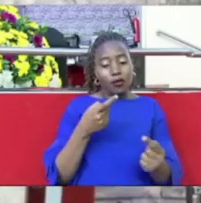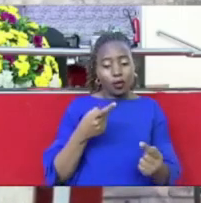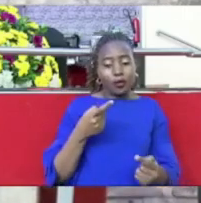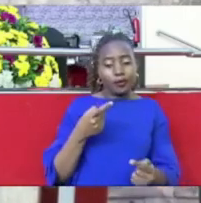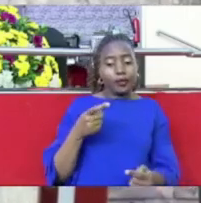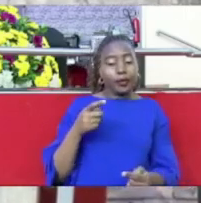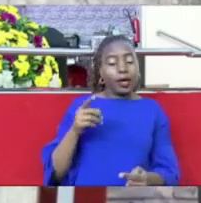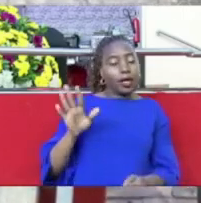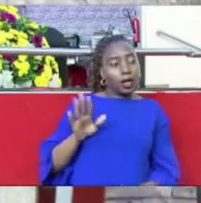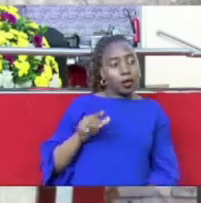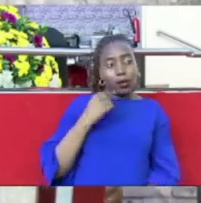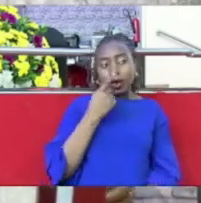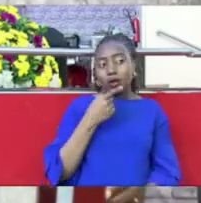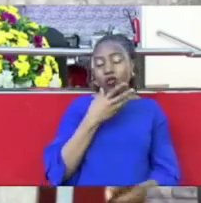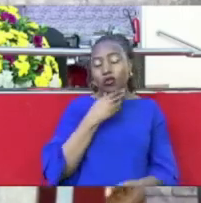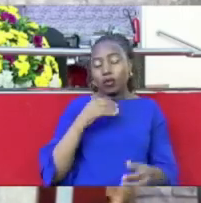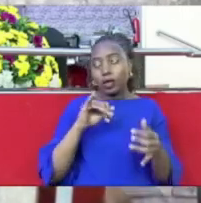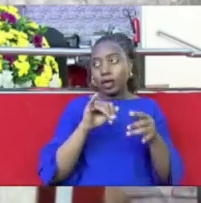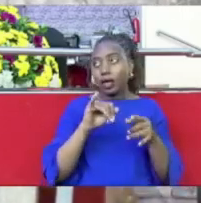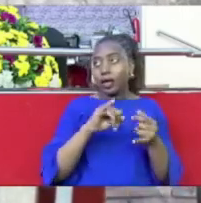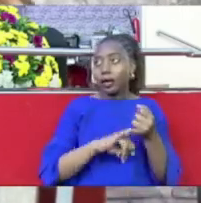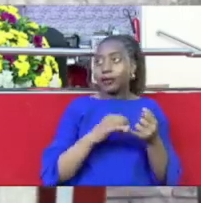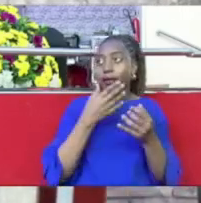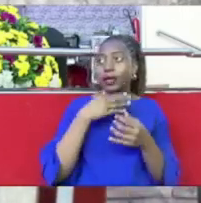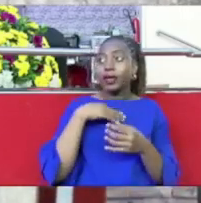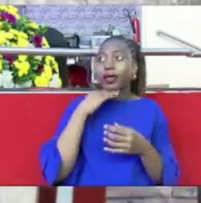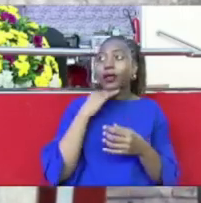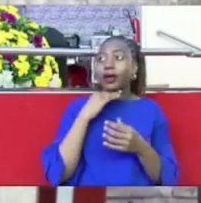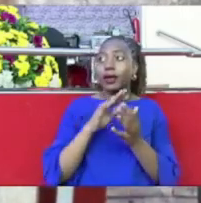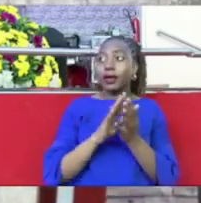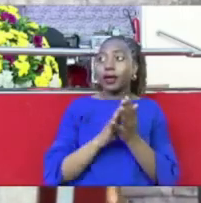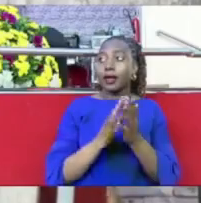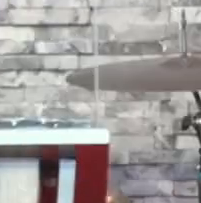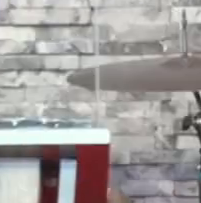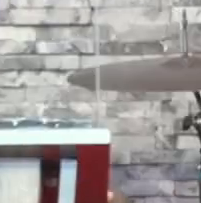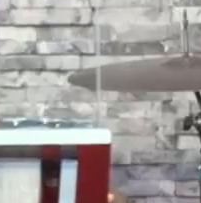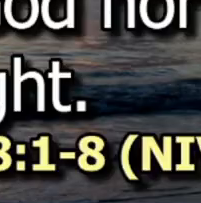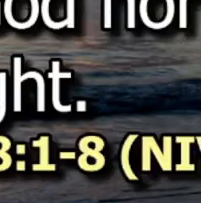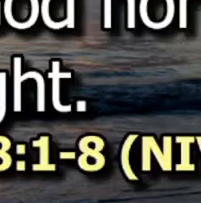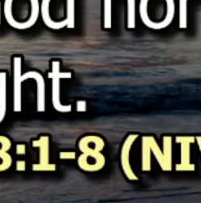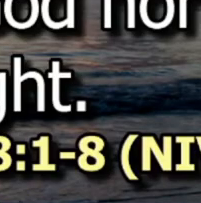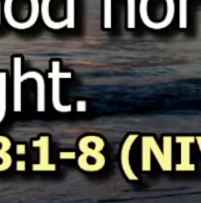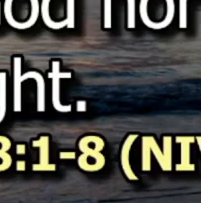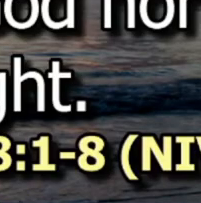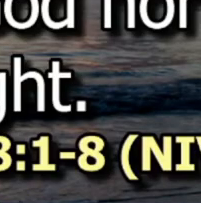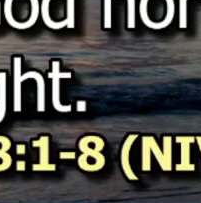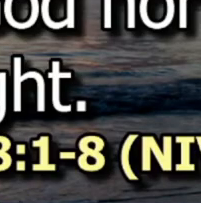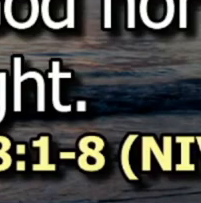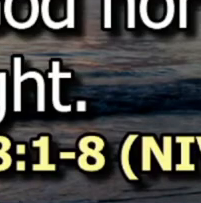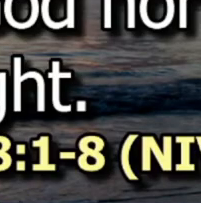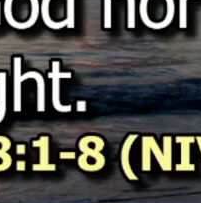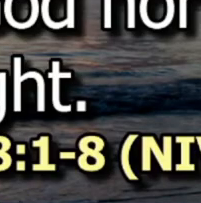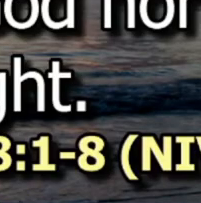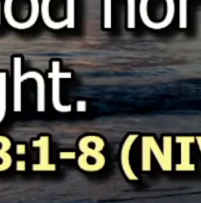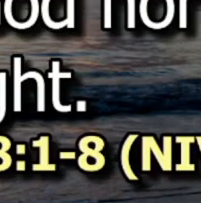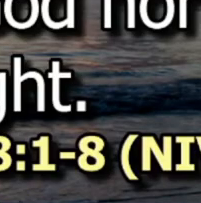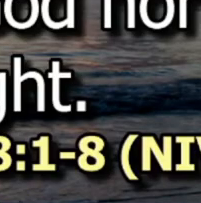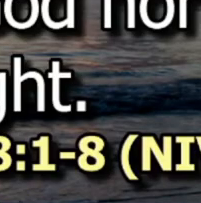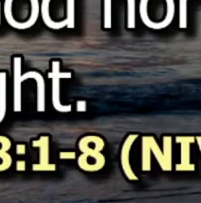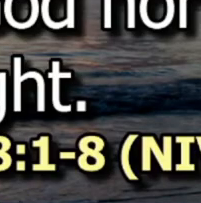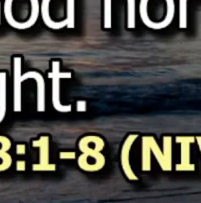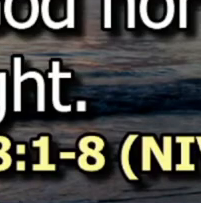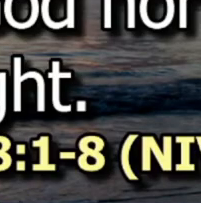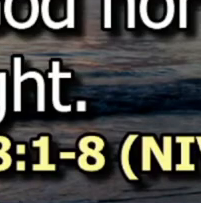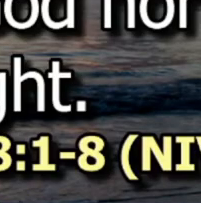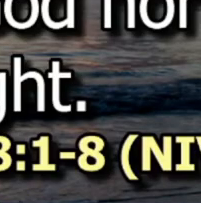verse 2, mstari wa pili. Yeah. The key thing that I'm picking from verse 2 in that story is that in a certain